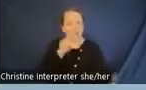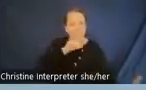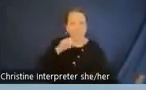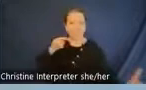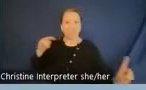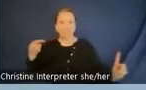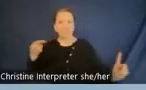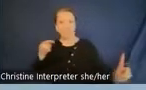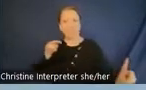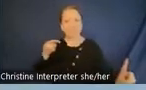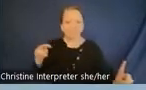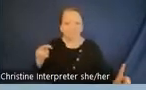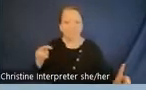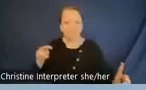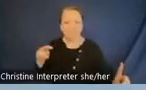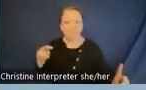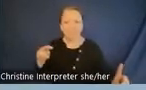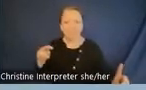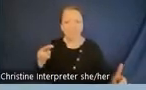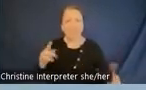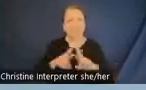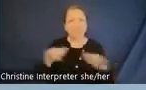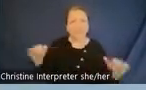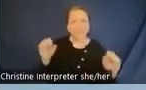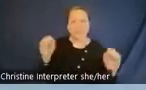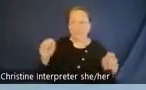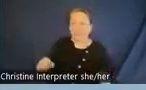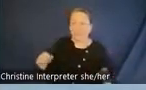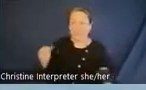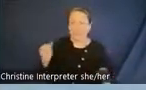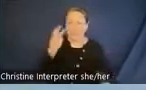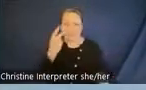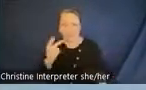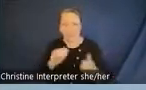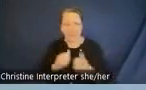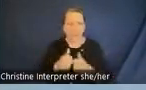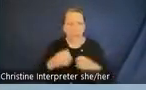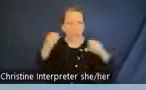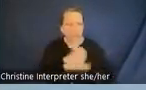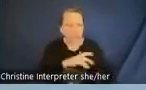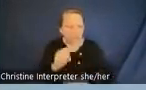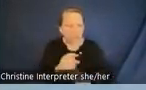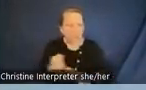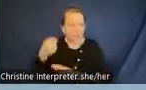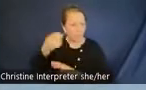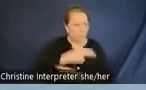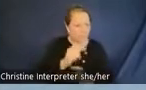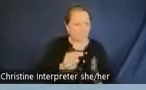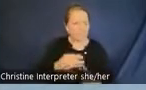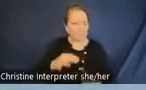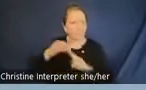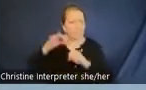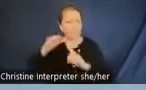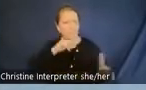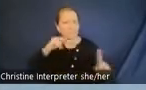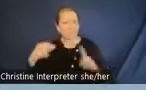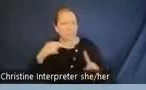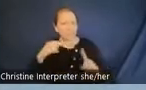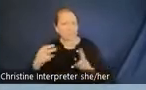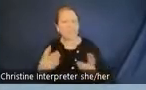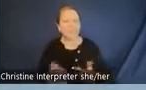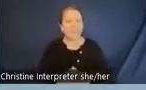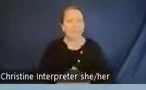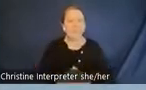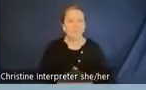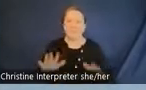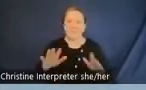many attempts to face it, to conquer it, from a unique perspective. And our challenges as a